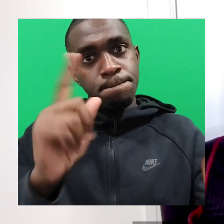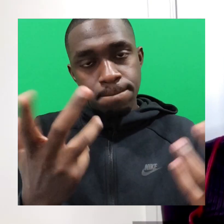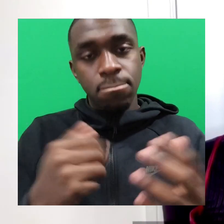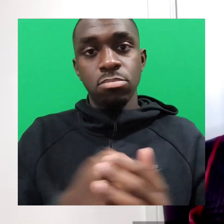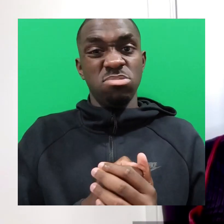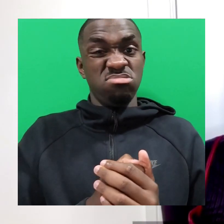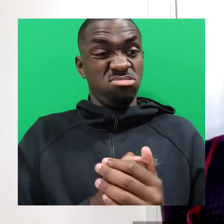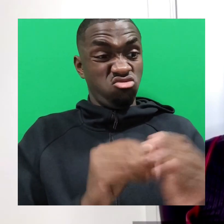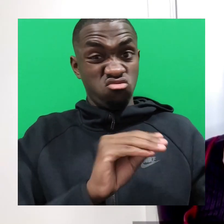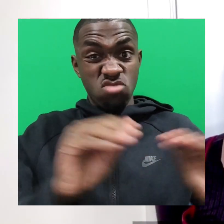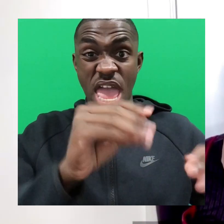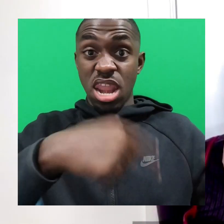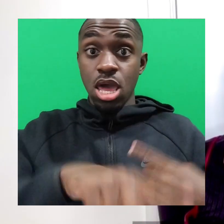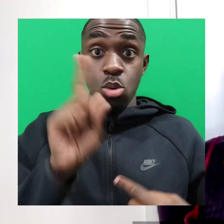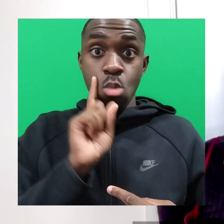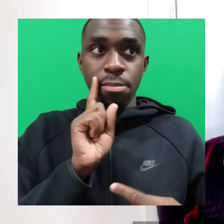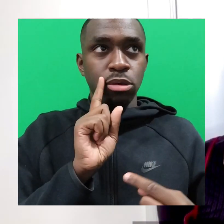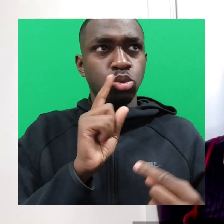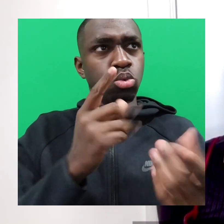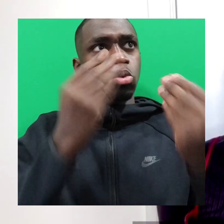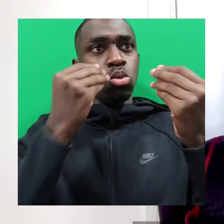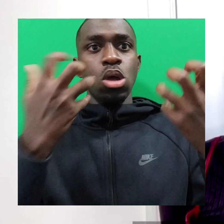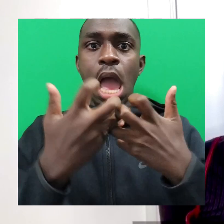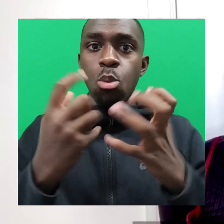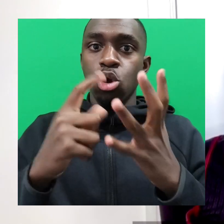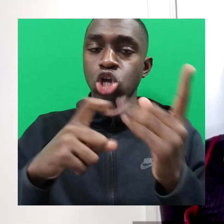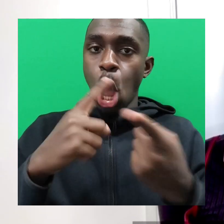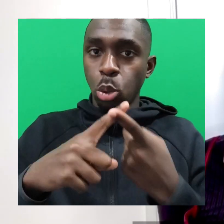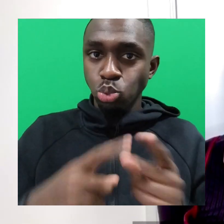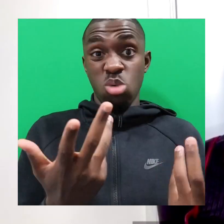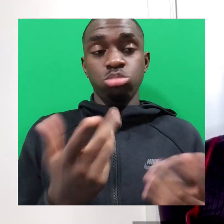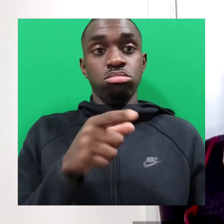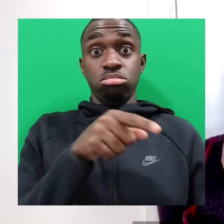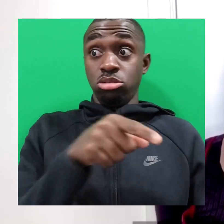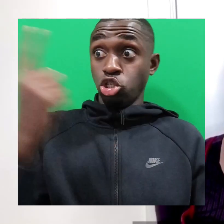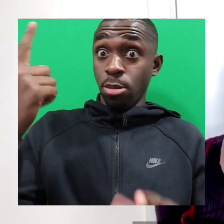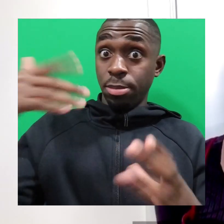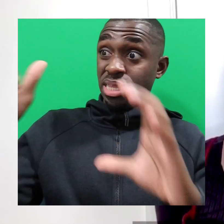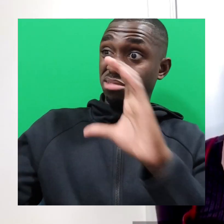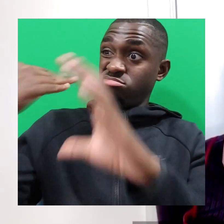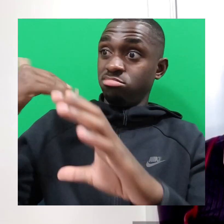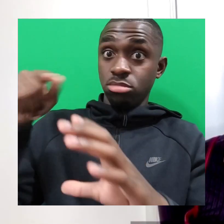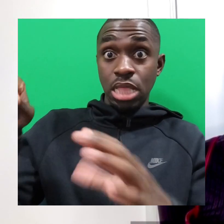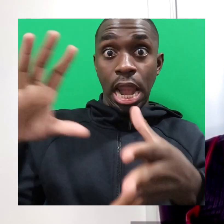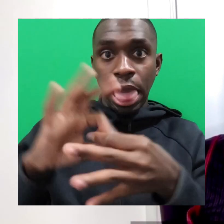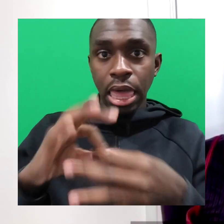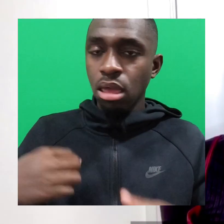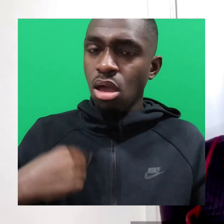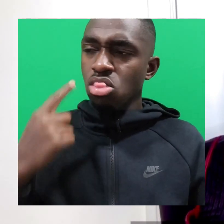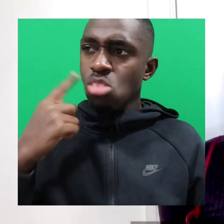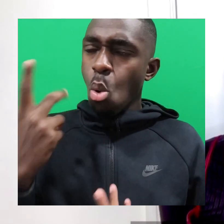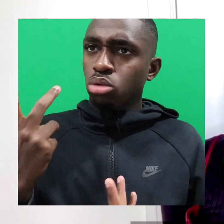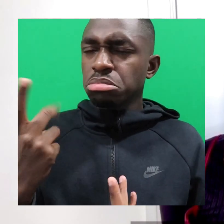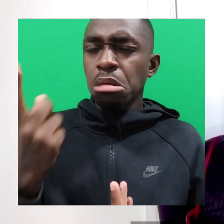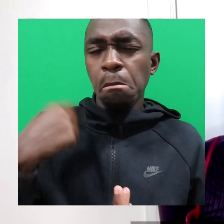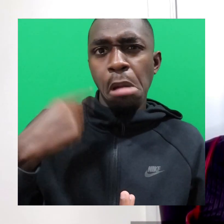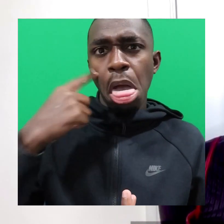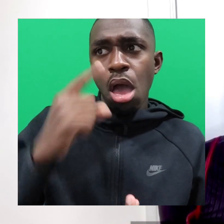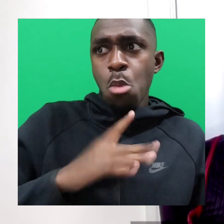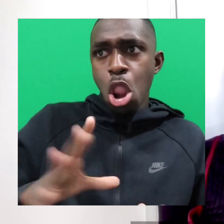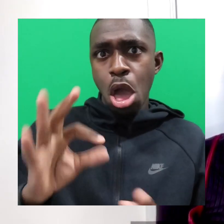to a bootcamp. So Code First Girls and BT teamed up to deliver a 4-month